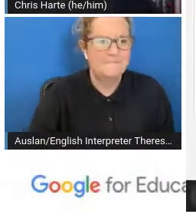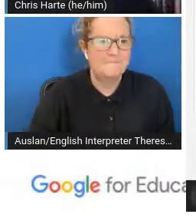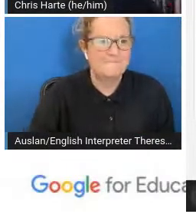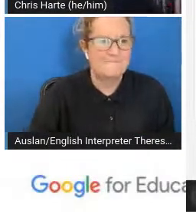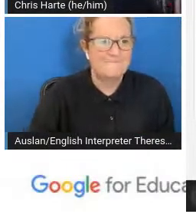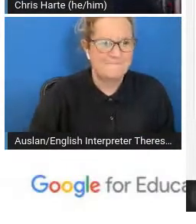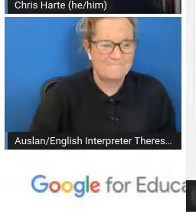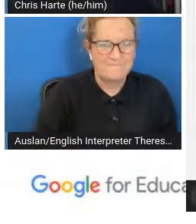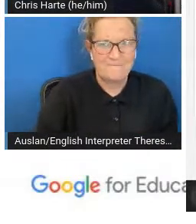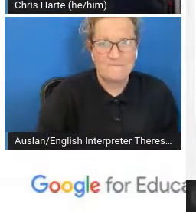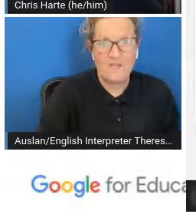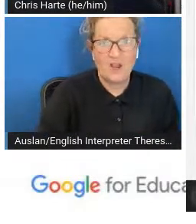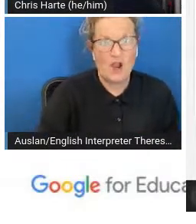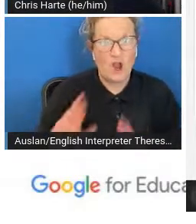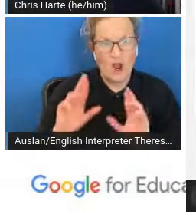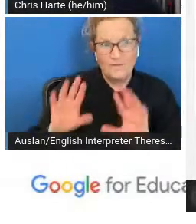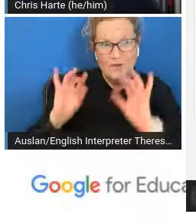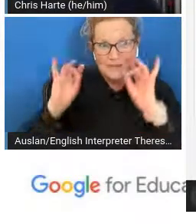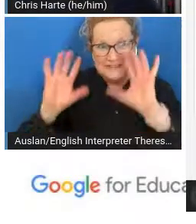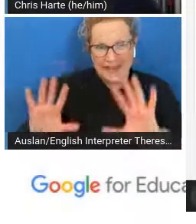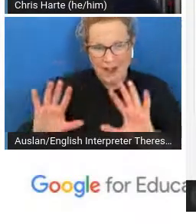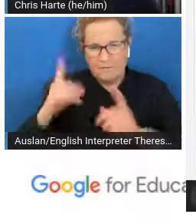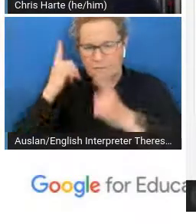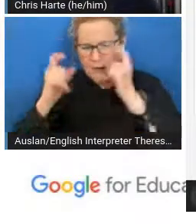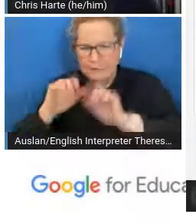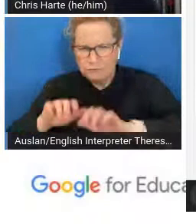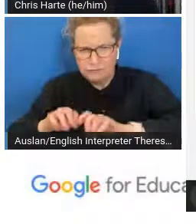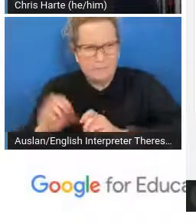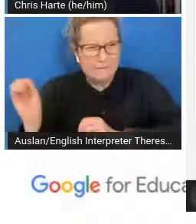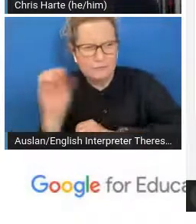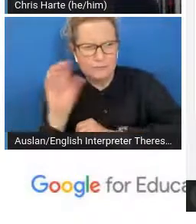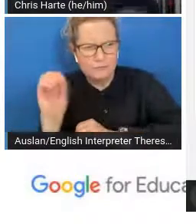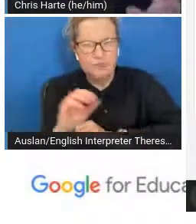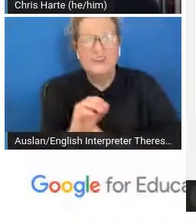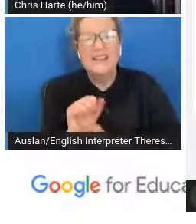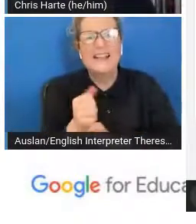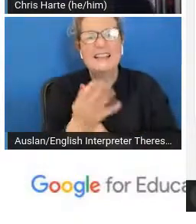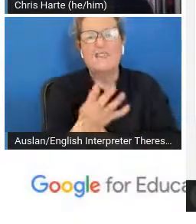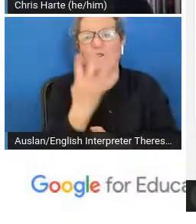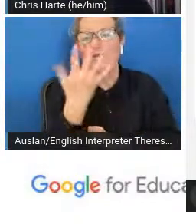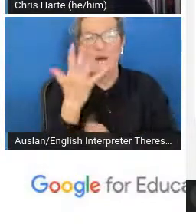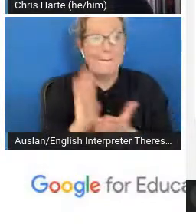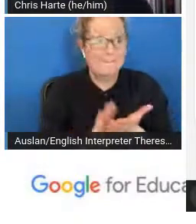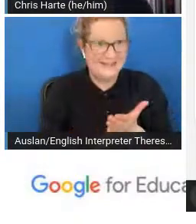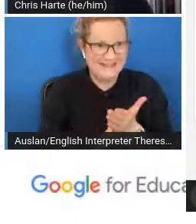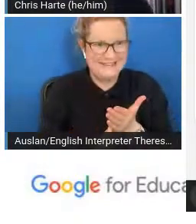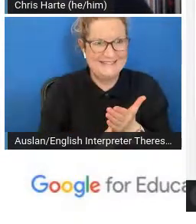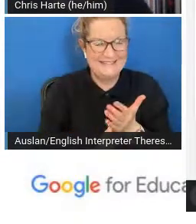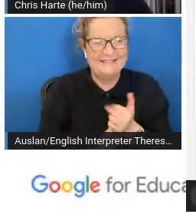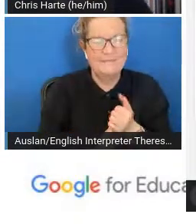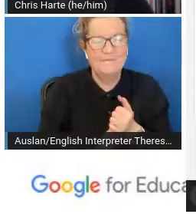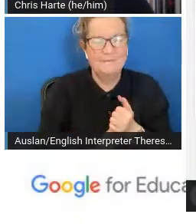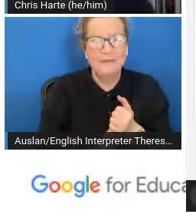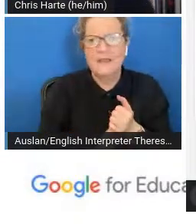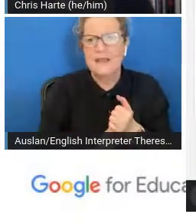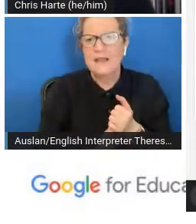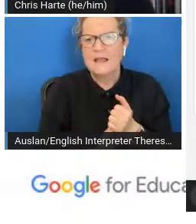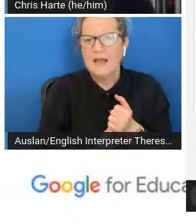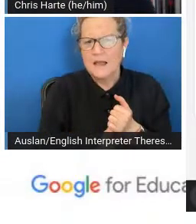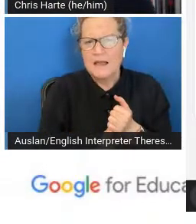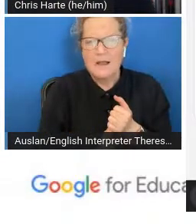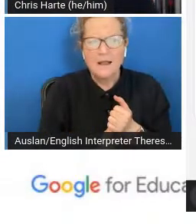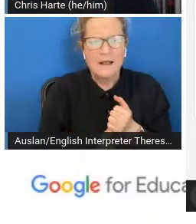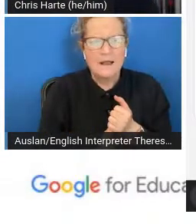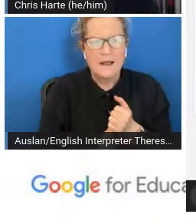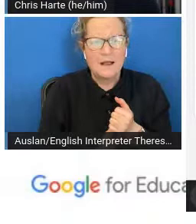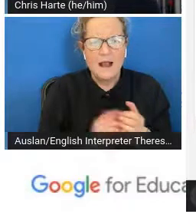spend maybe 4 or 5 minutes on this. Please feel if there are any challenges. I think everyone, people are